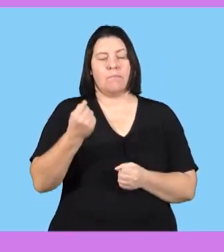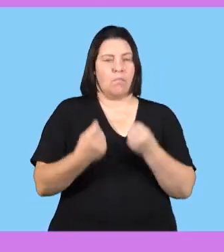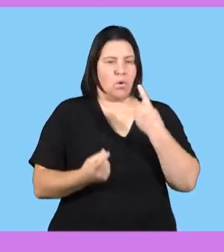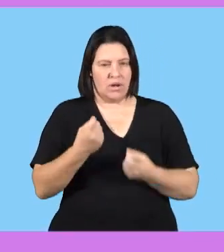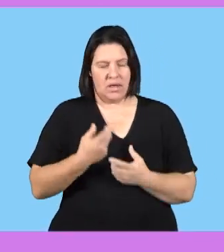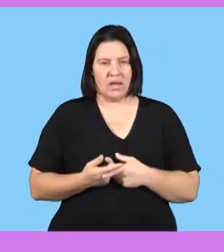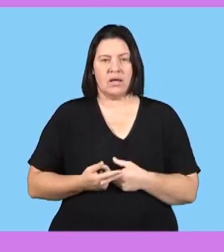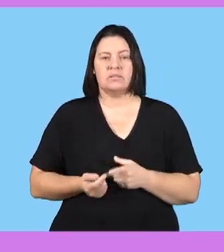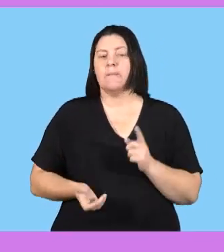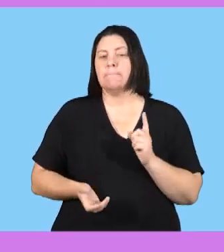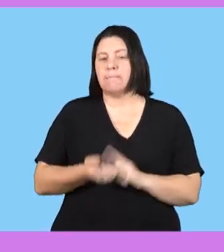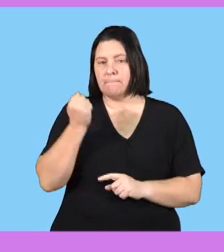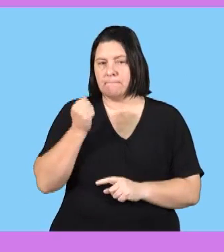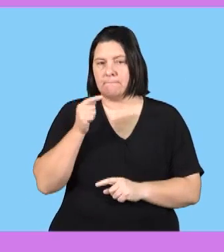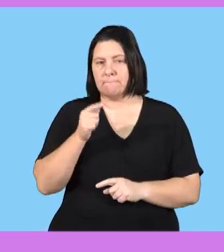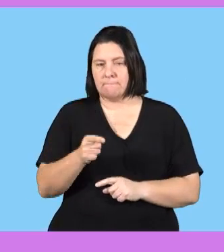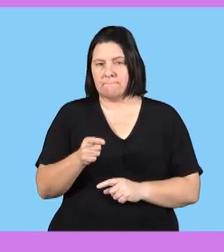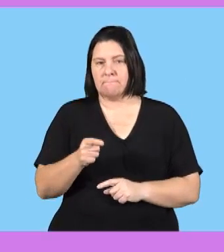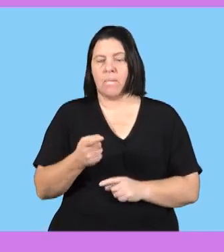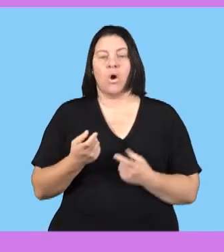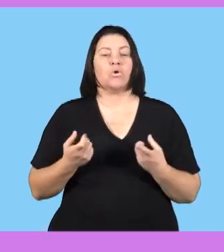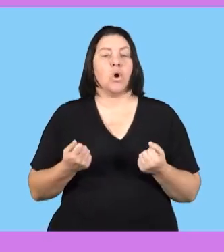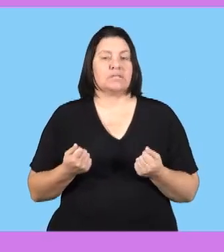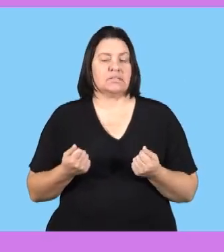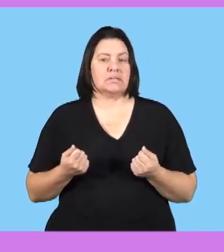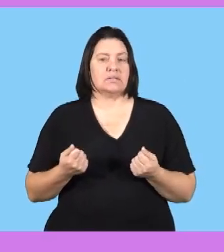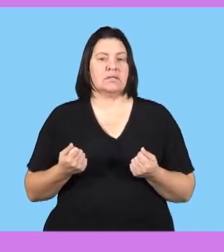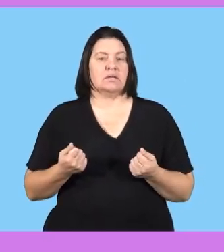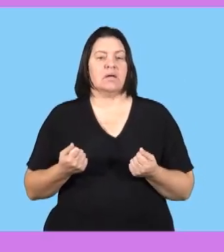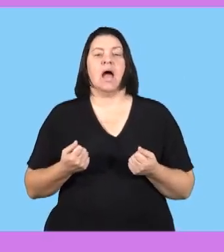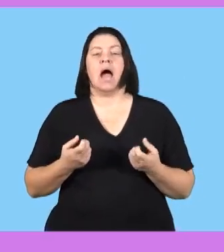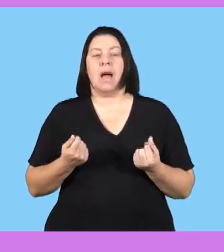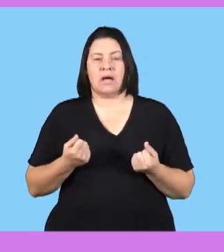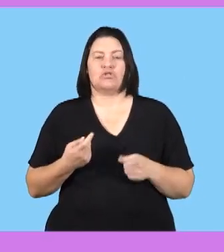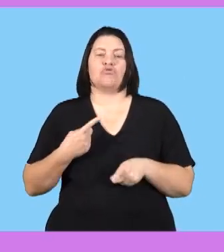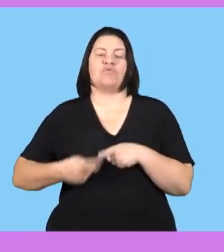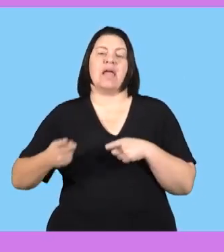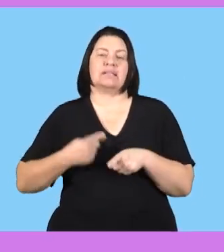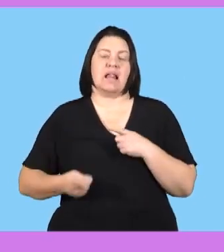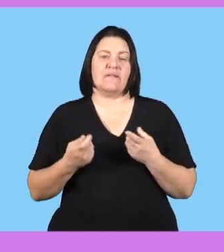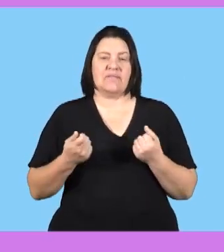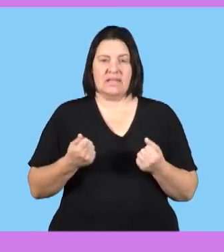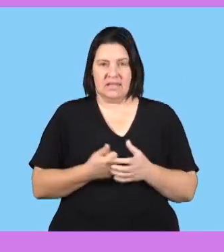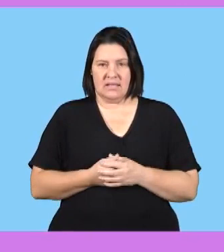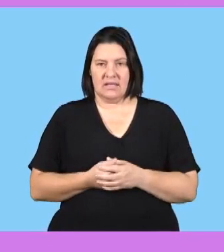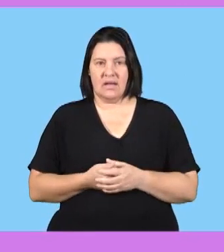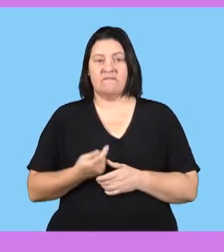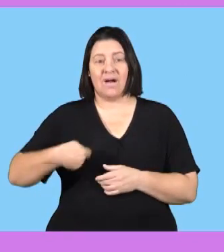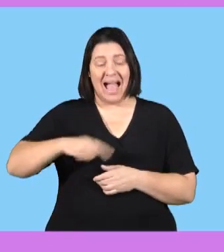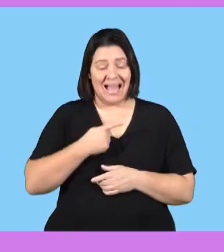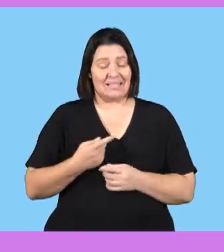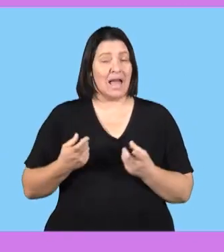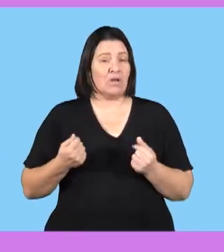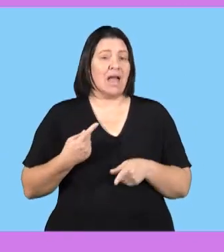Determine the cost, this is popcorns, determine the cost of the rental fee. So now for us